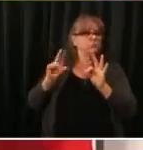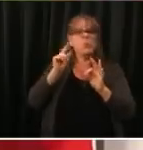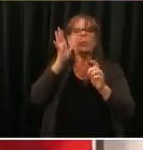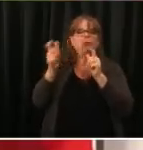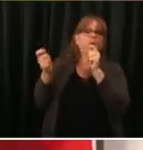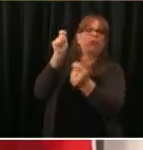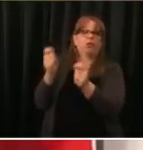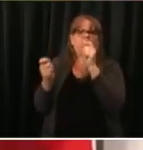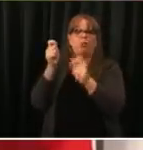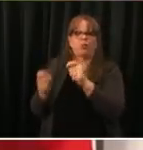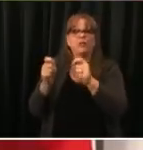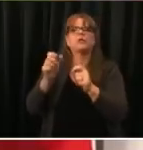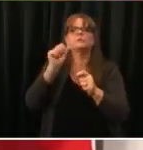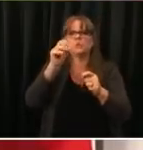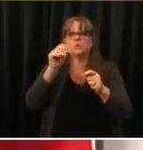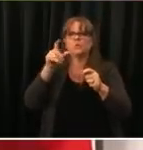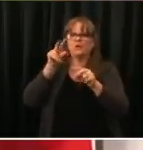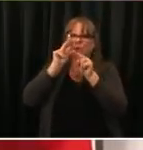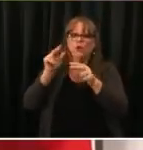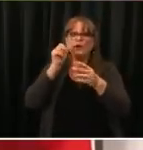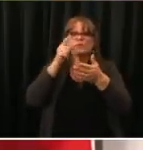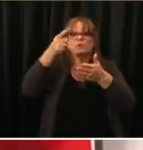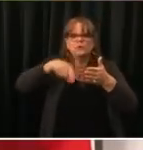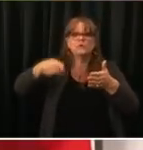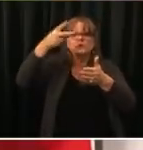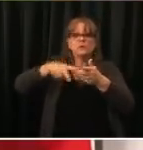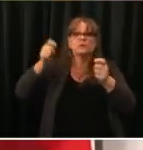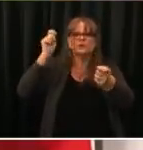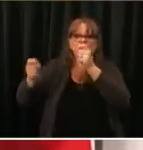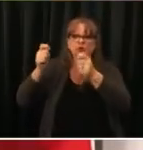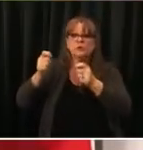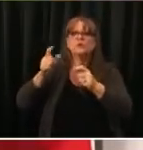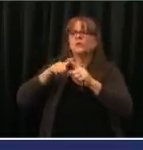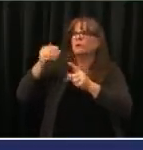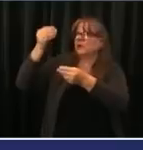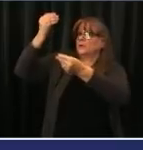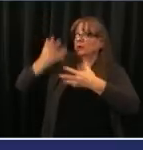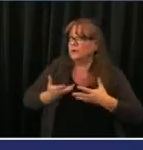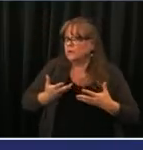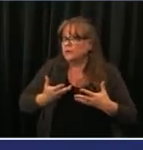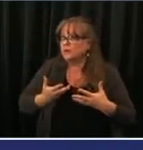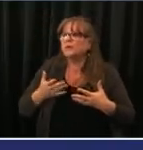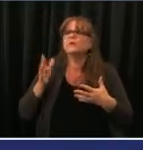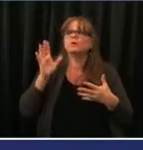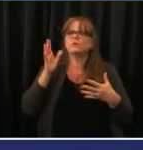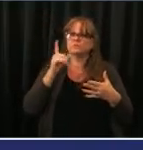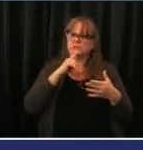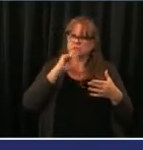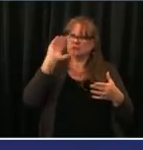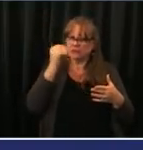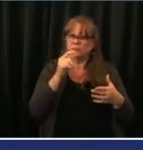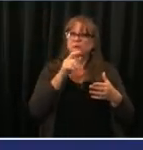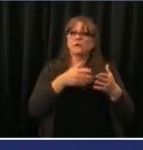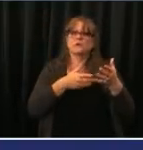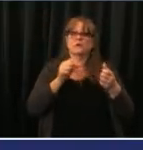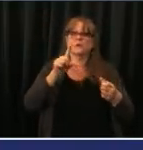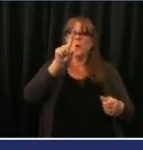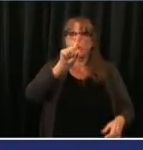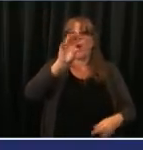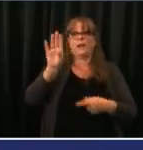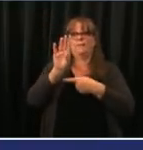on this information, we are very confident that in these changes that we're making to Phase 1B. Phase 1B subdivided. Now, of